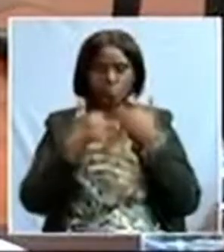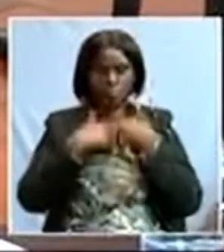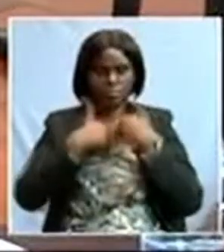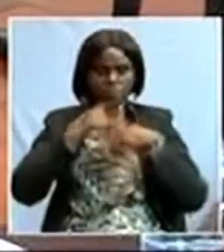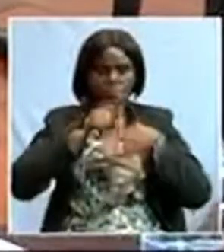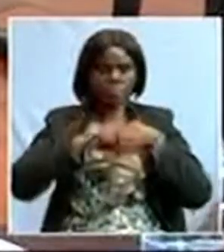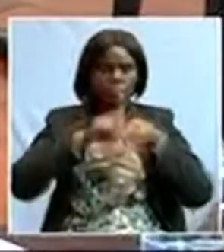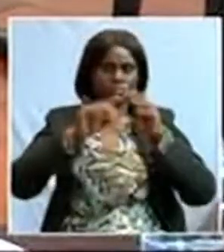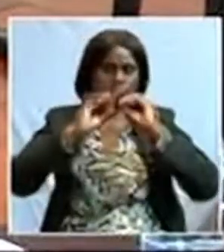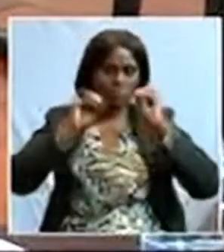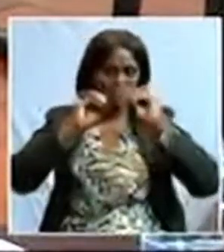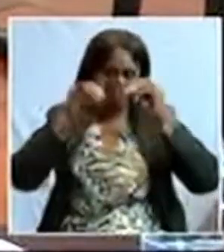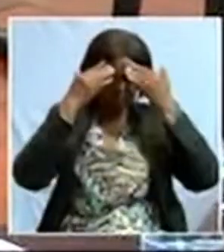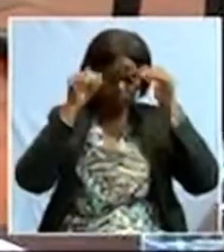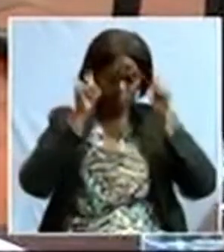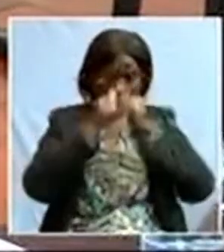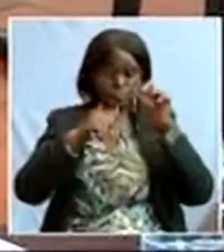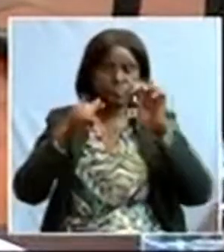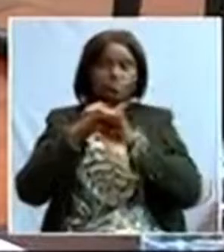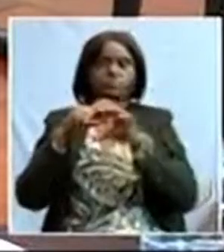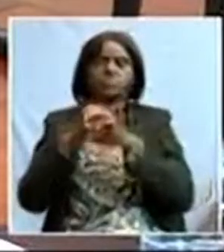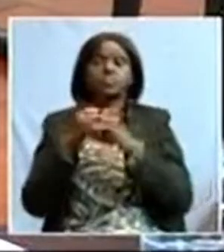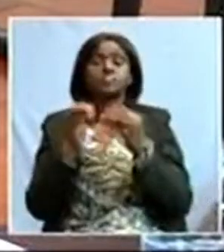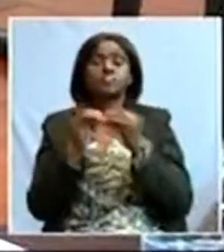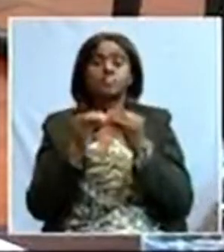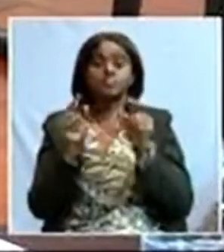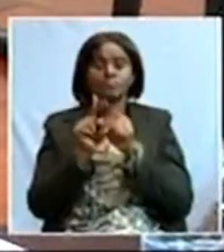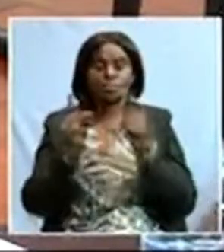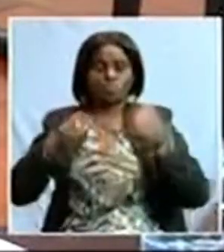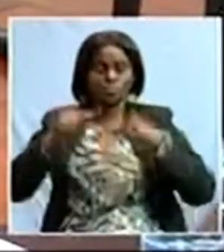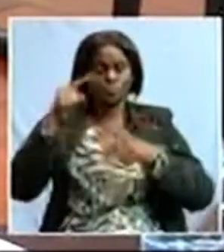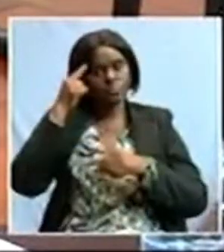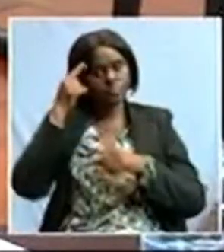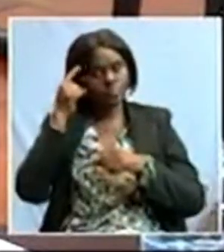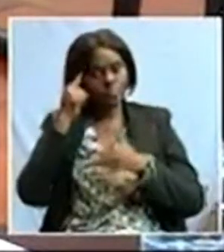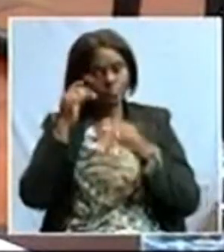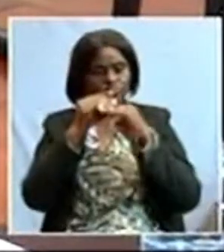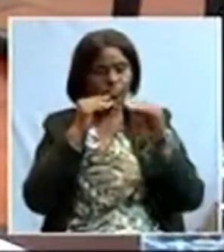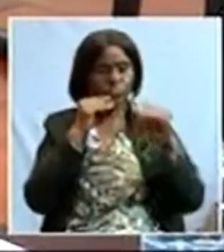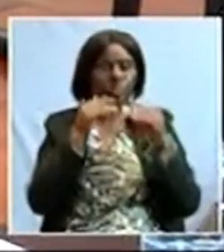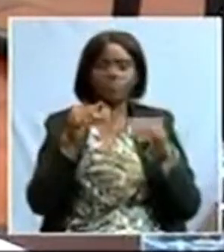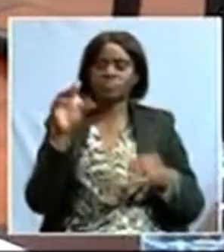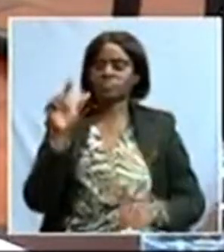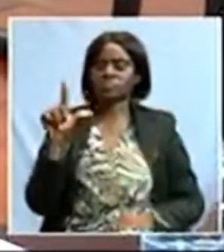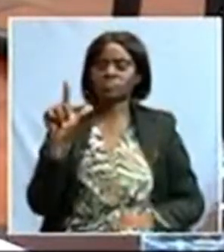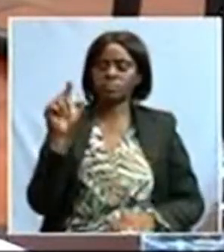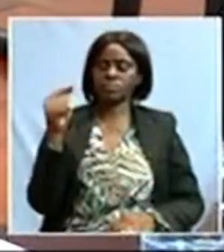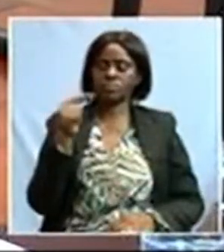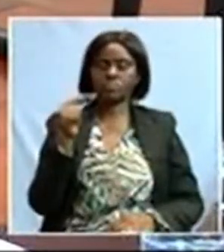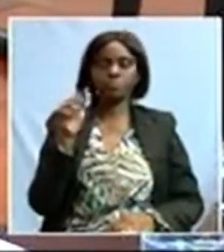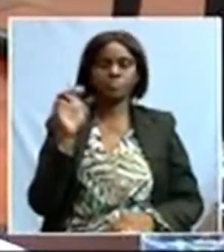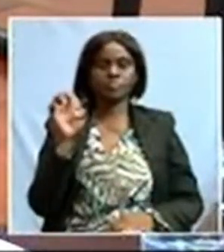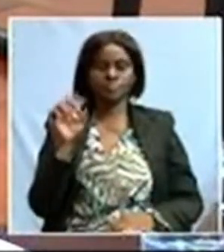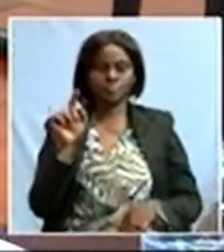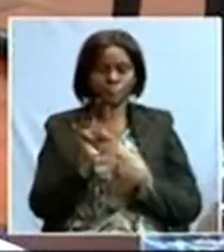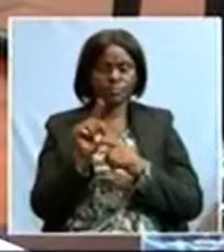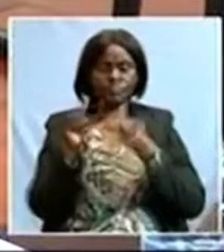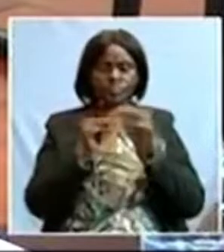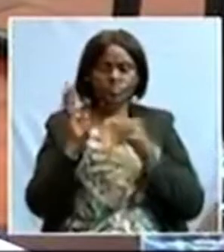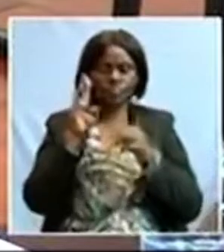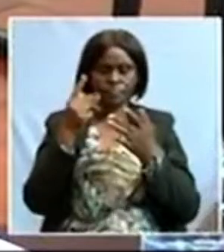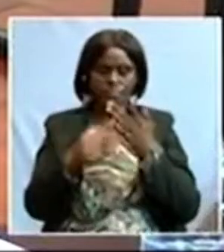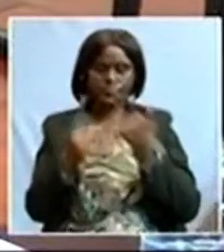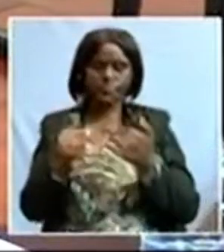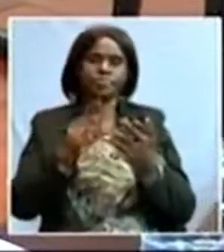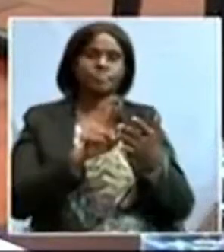timely sensitization and engagements. Local government equalization. Cause of the query. Management